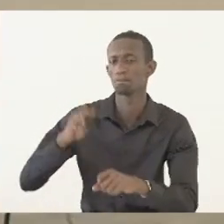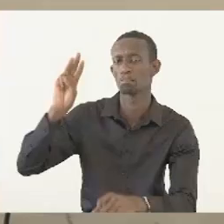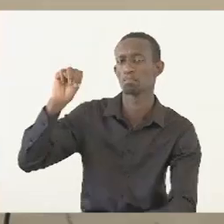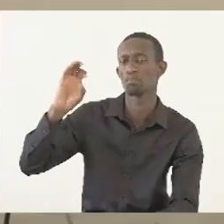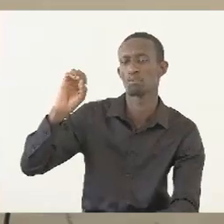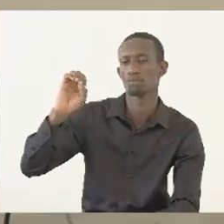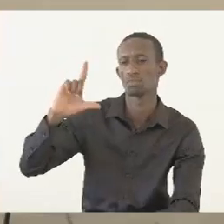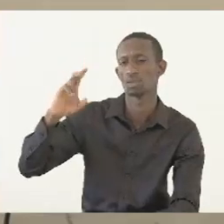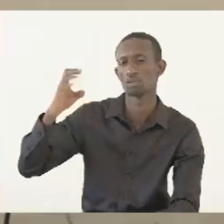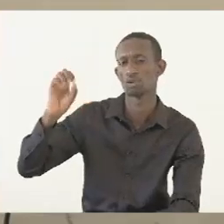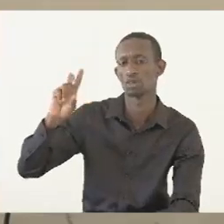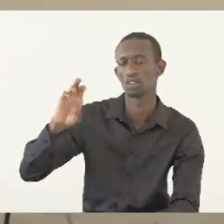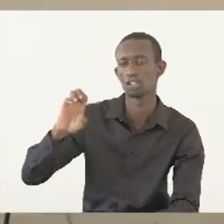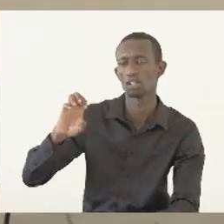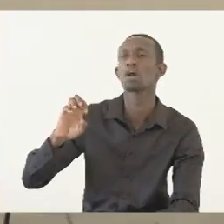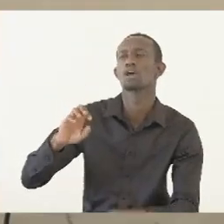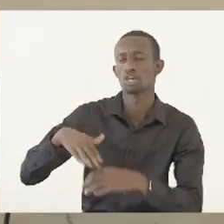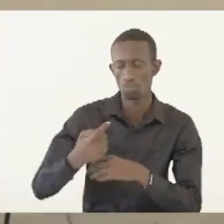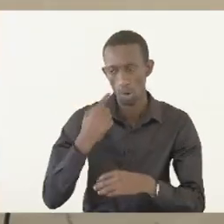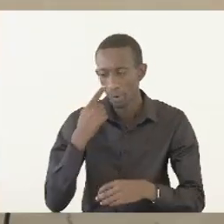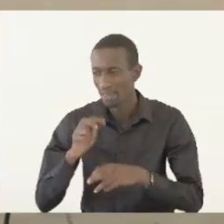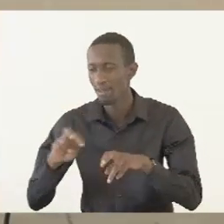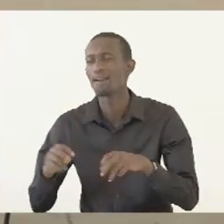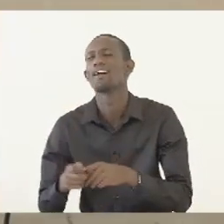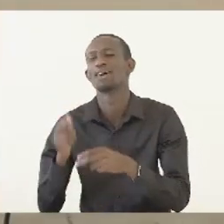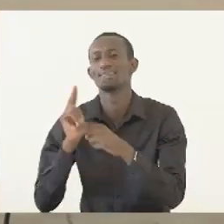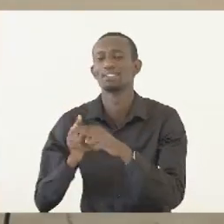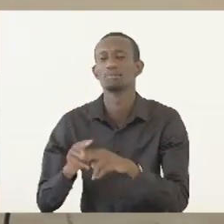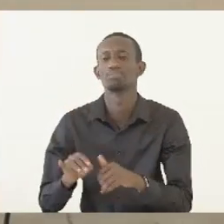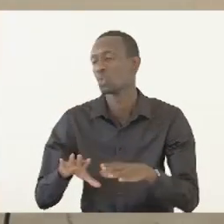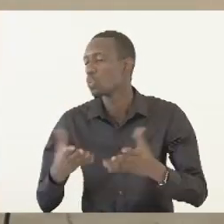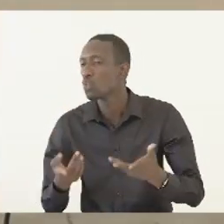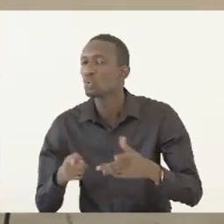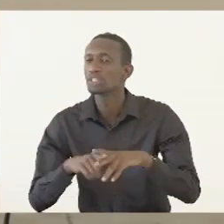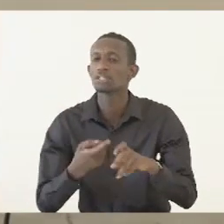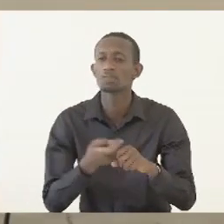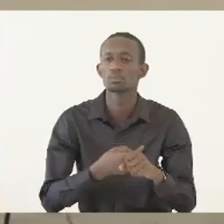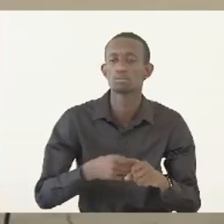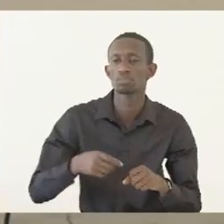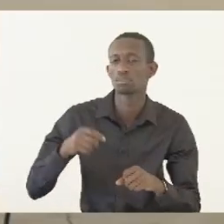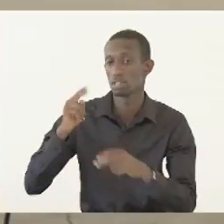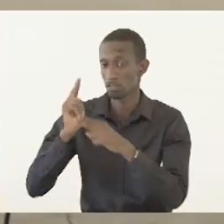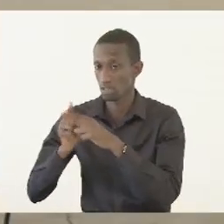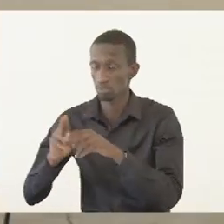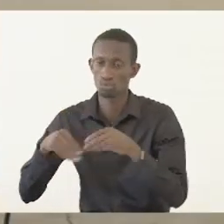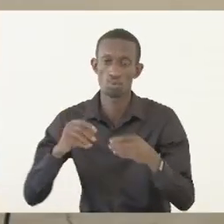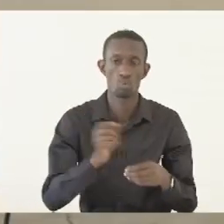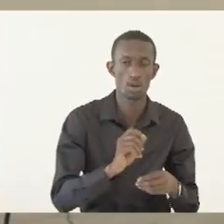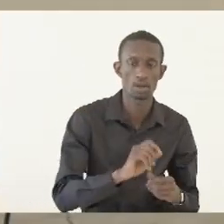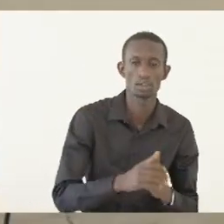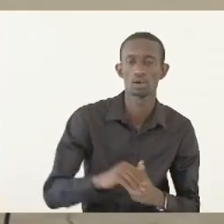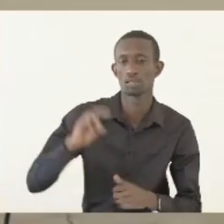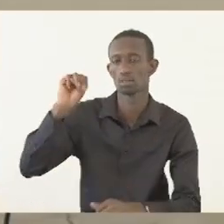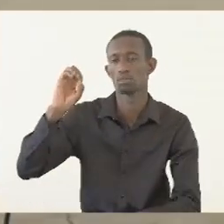and find the name. Or start from the name and write the molecular formula of the compound.